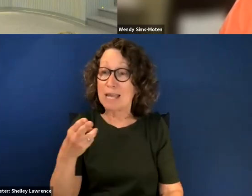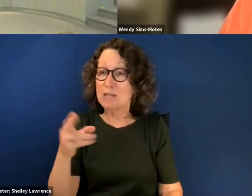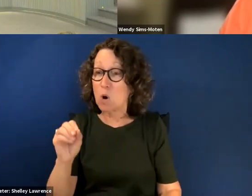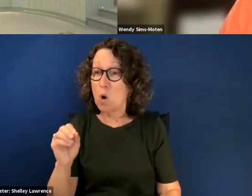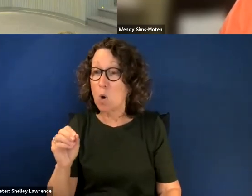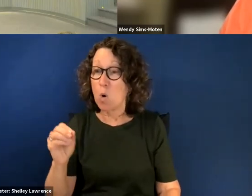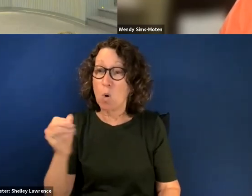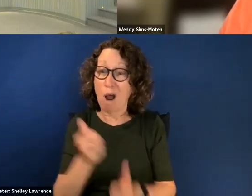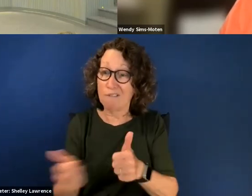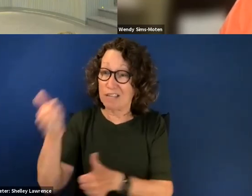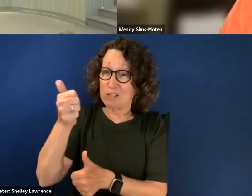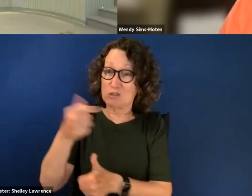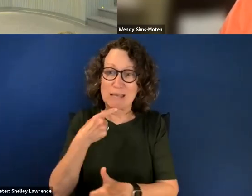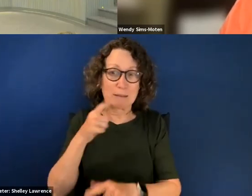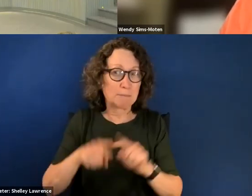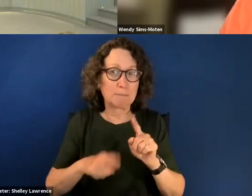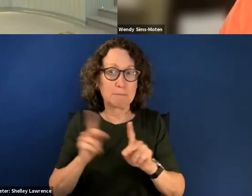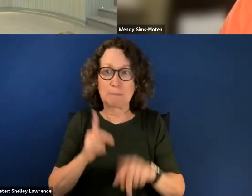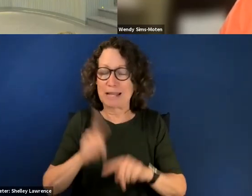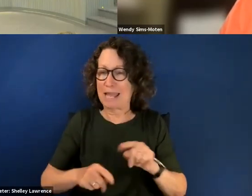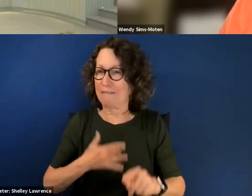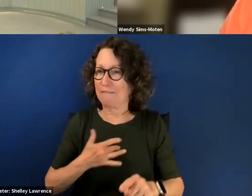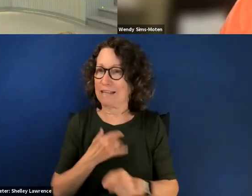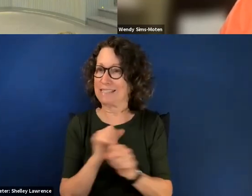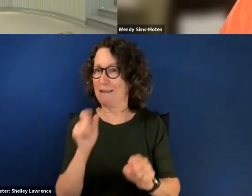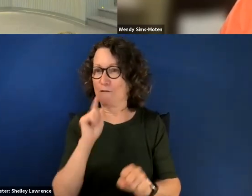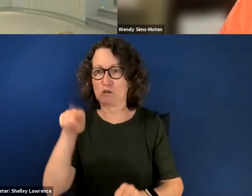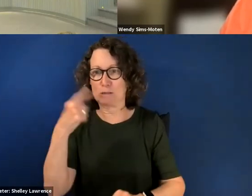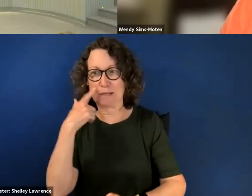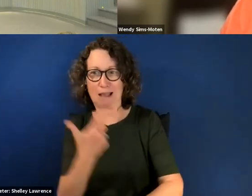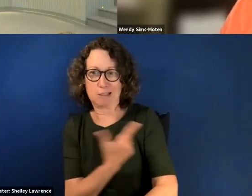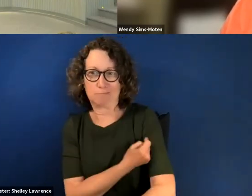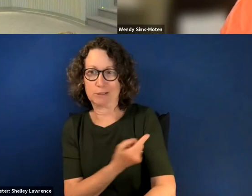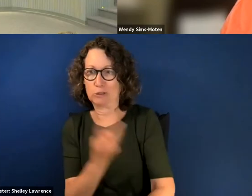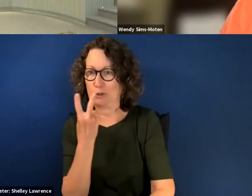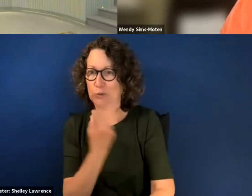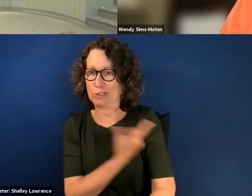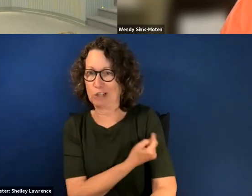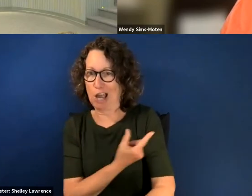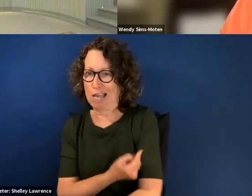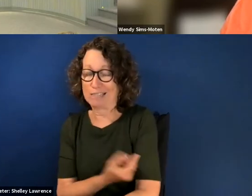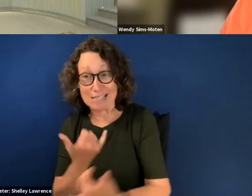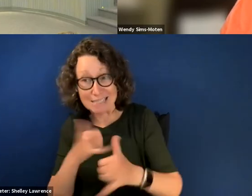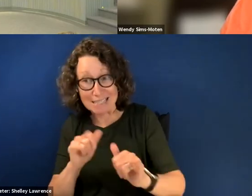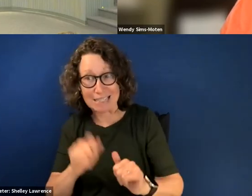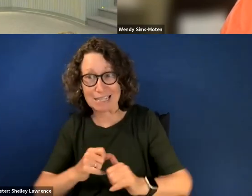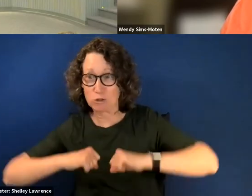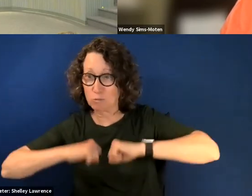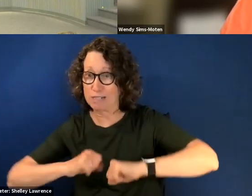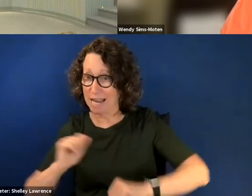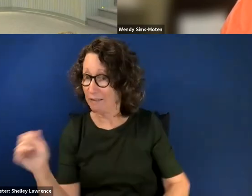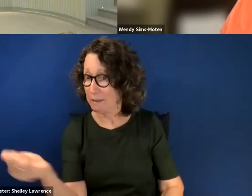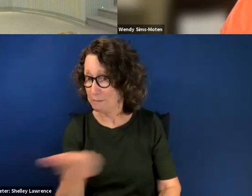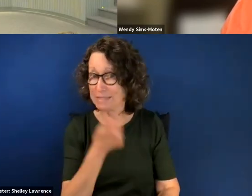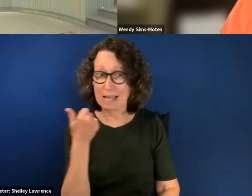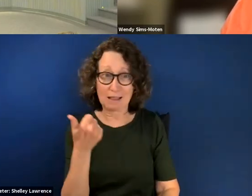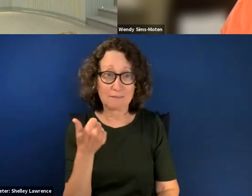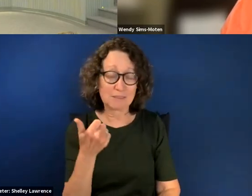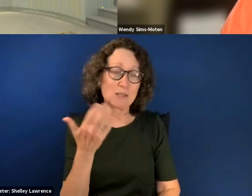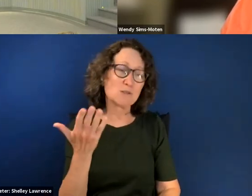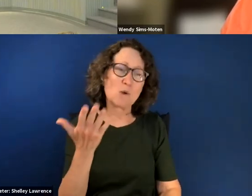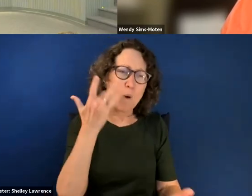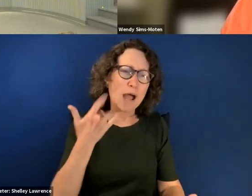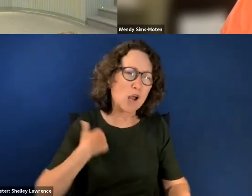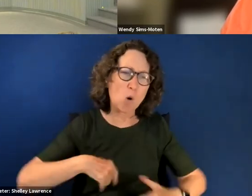said that people cannot feel safe just because they have had two doses. They still need to protect themselves. So why